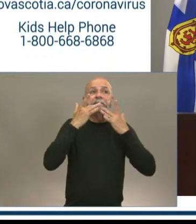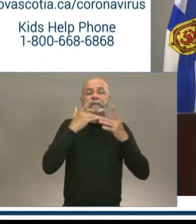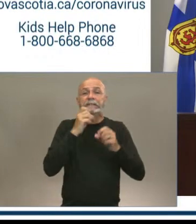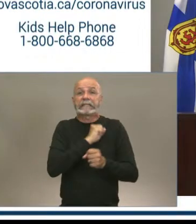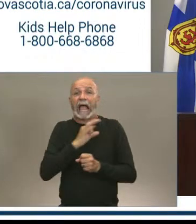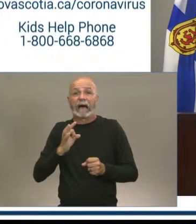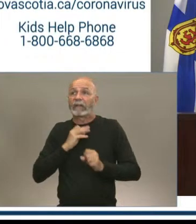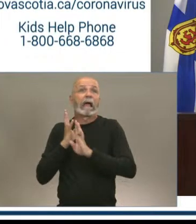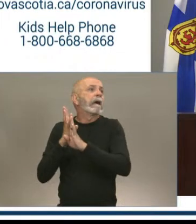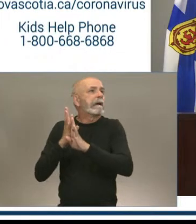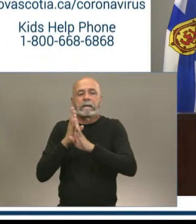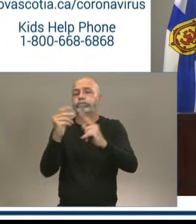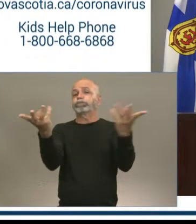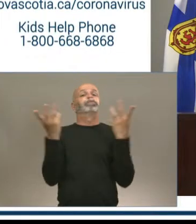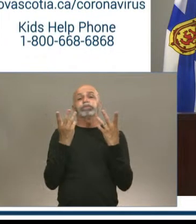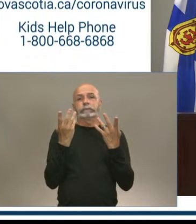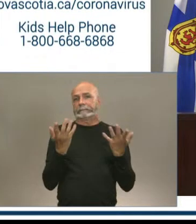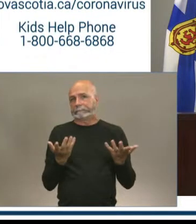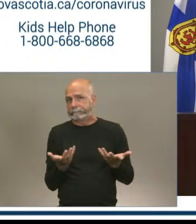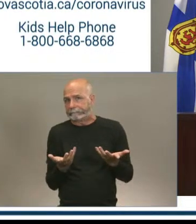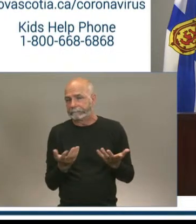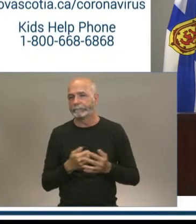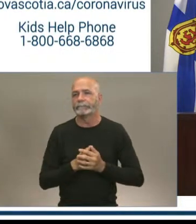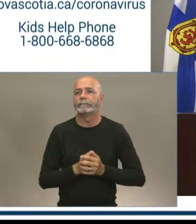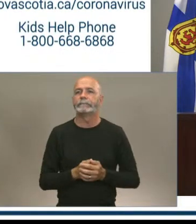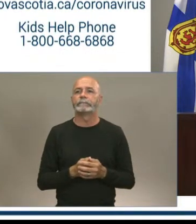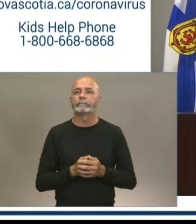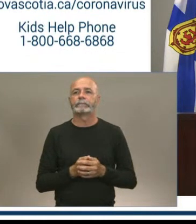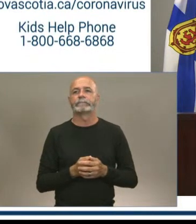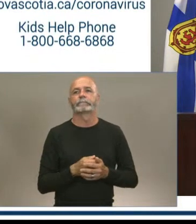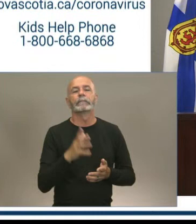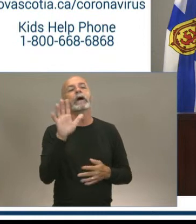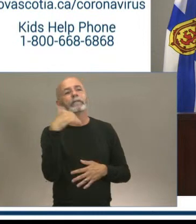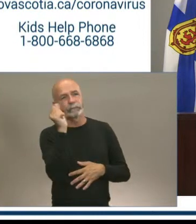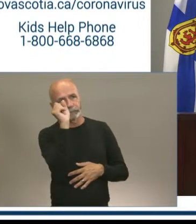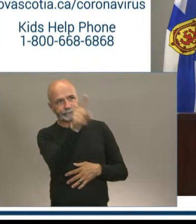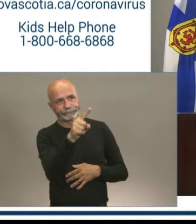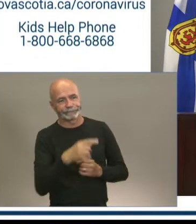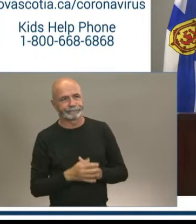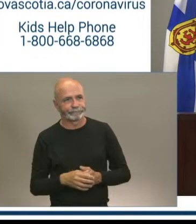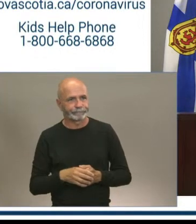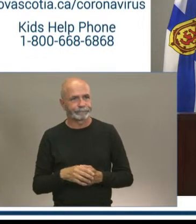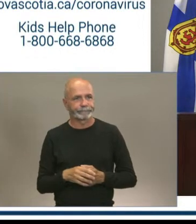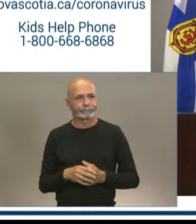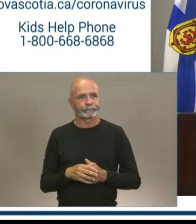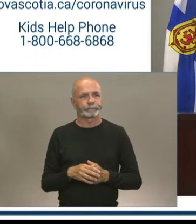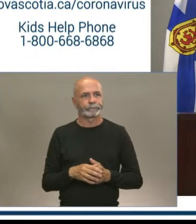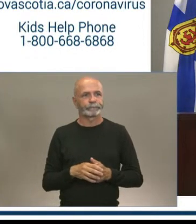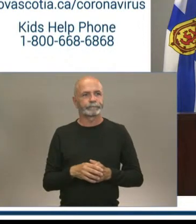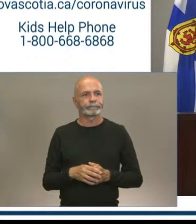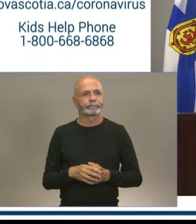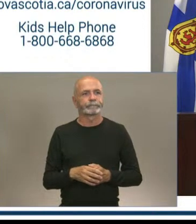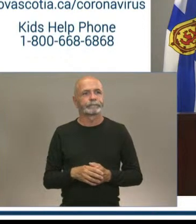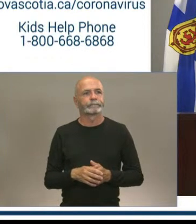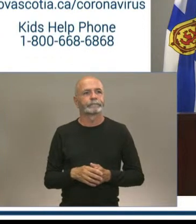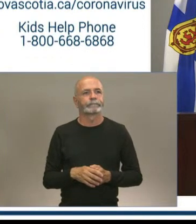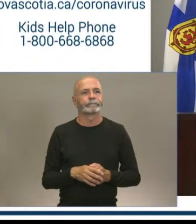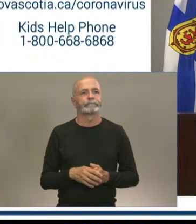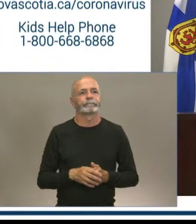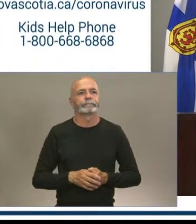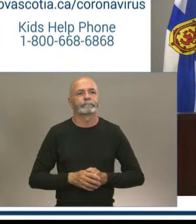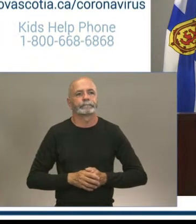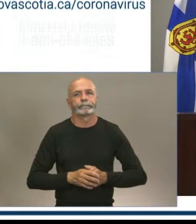follow-up question? Yeah, thank you. And I just wanted to clarify, I guess, as well. So you're saying people who are